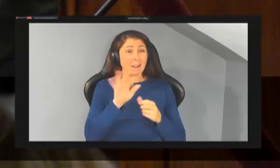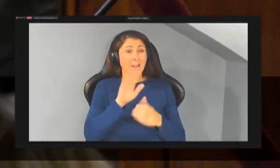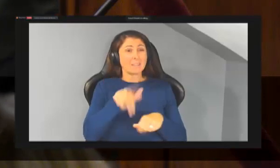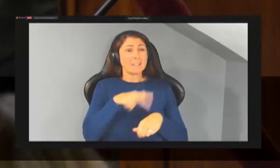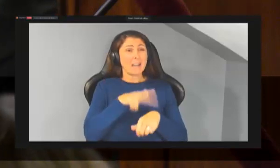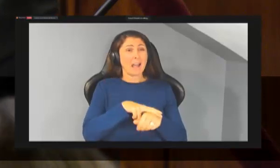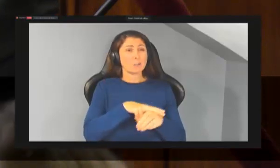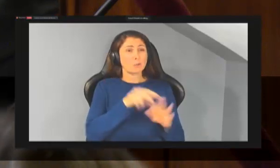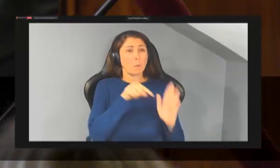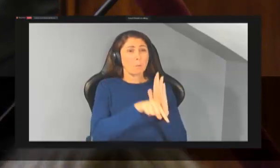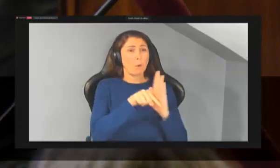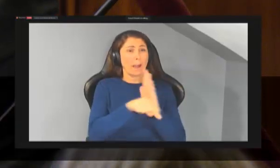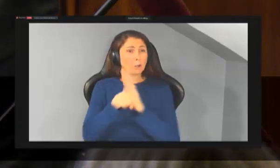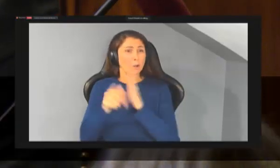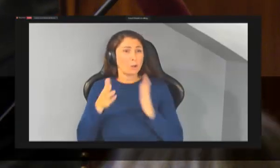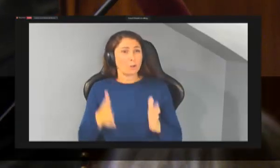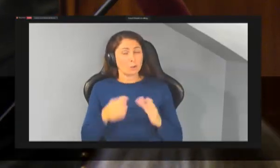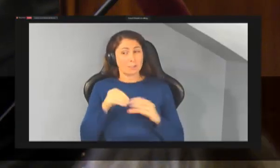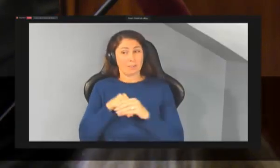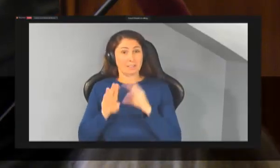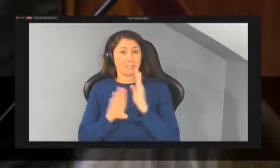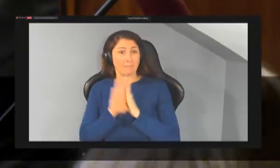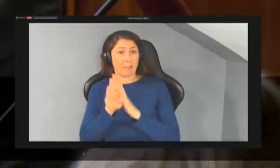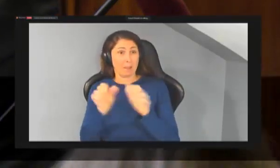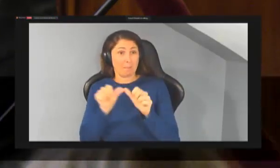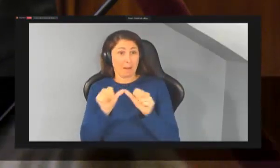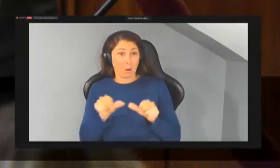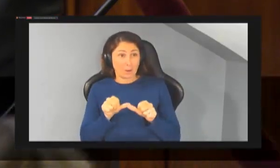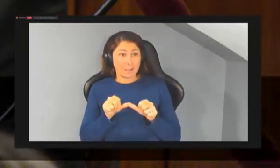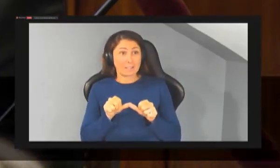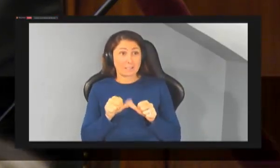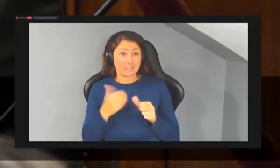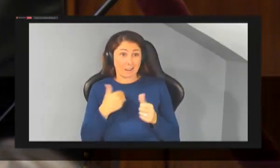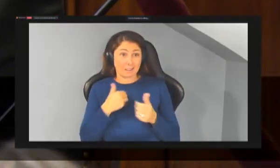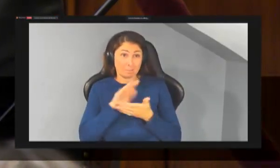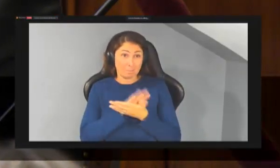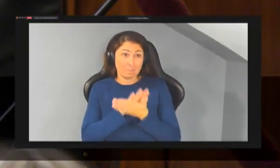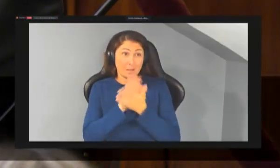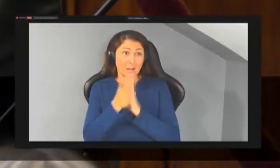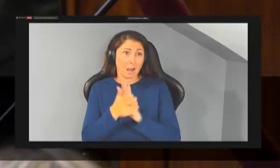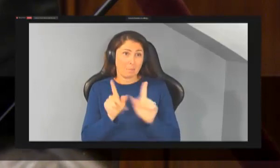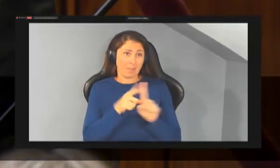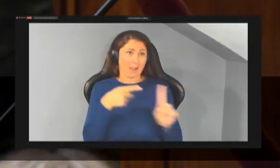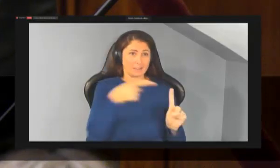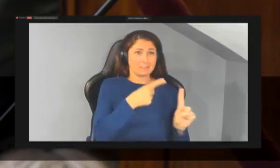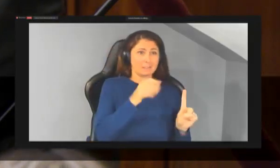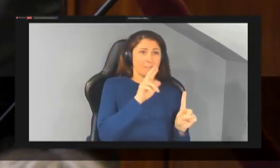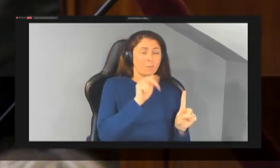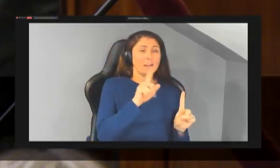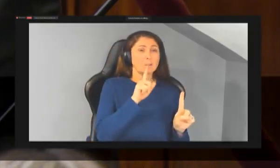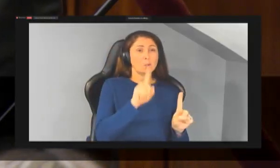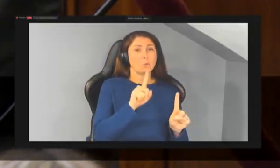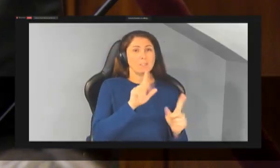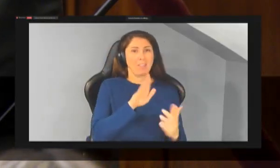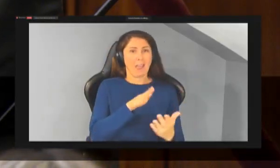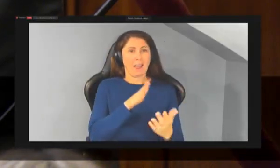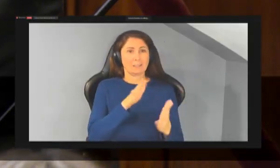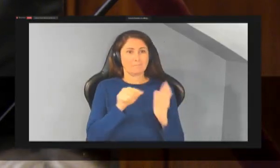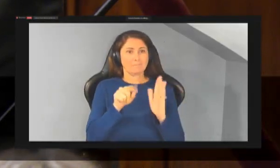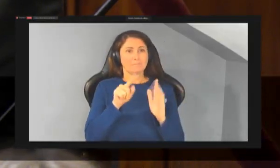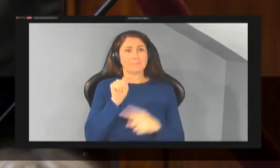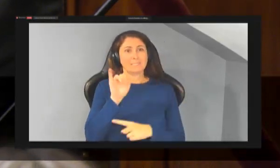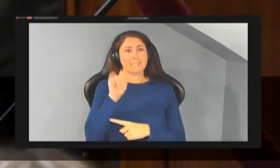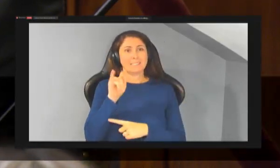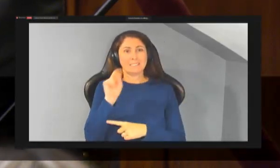in developed areas has become again, Chief Frank used the term tipping point. We're approaching that where, both